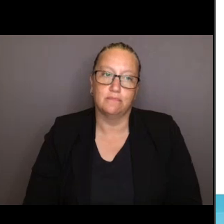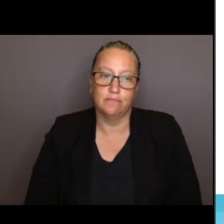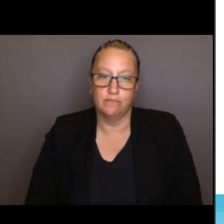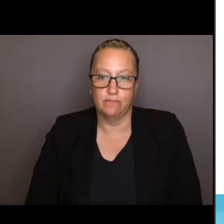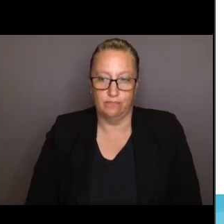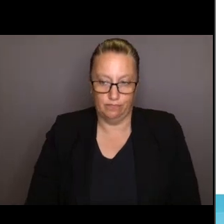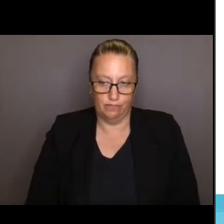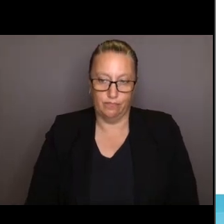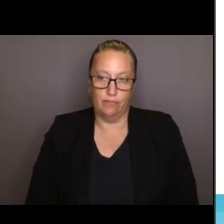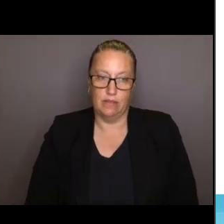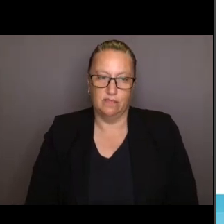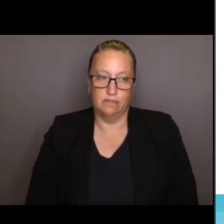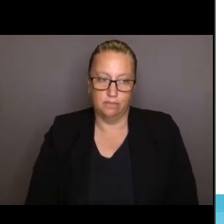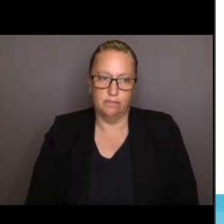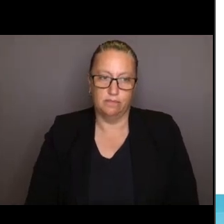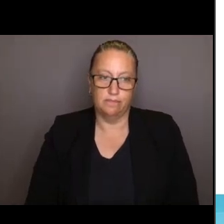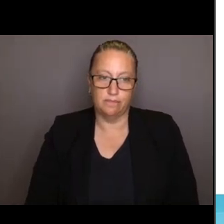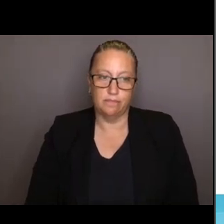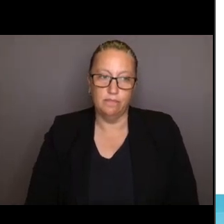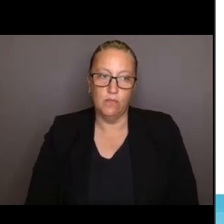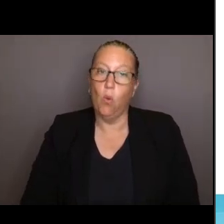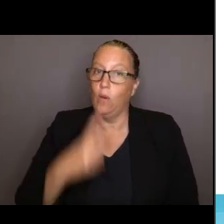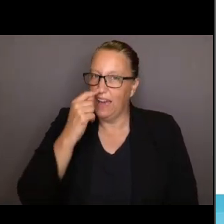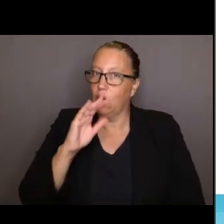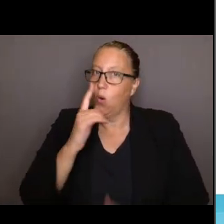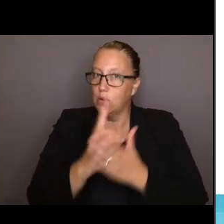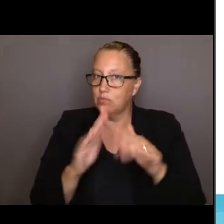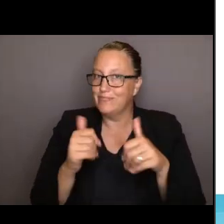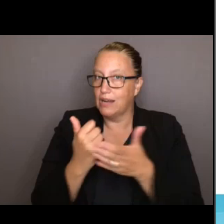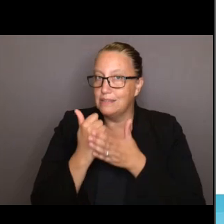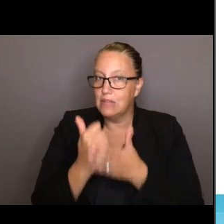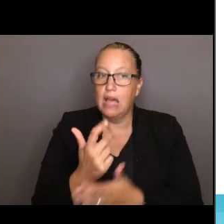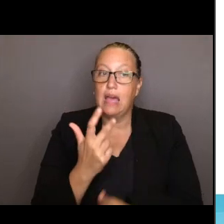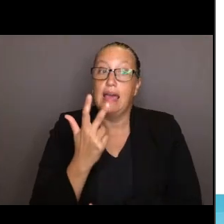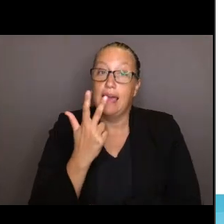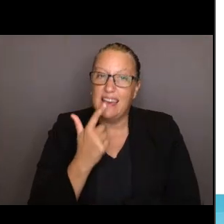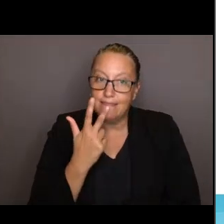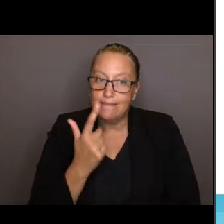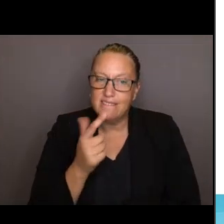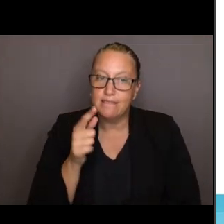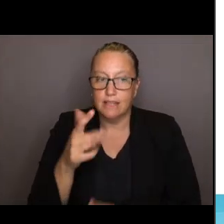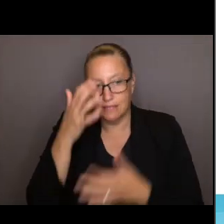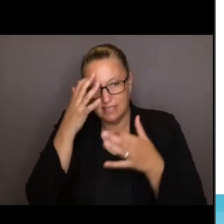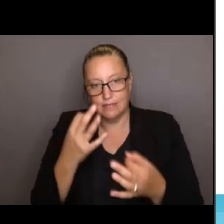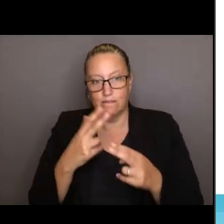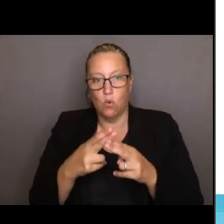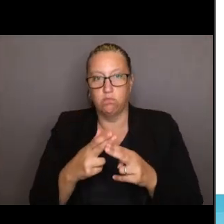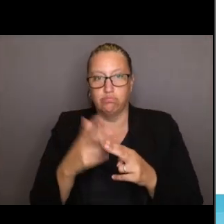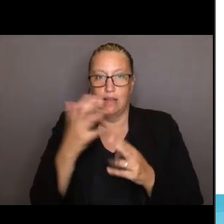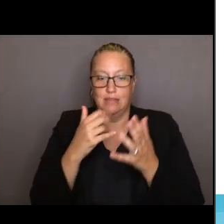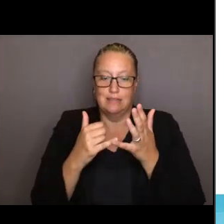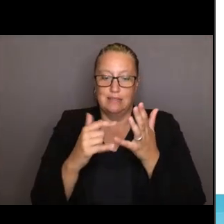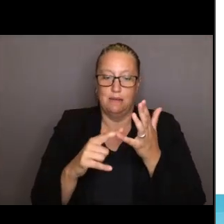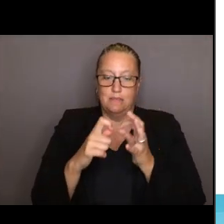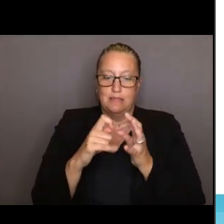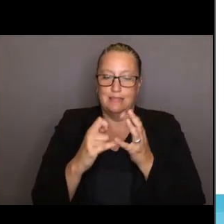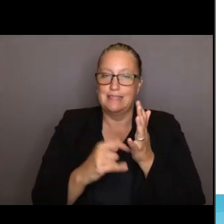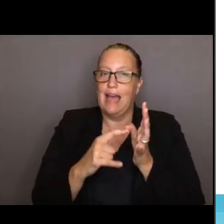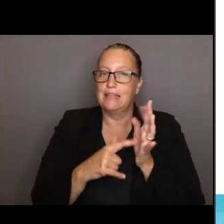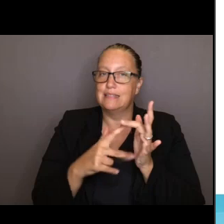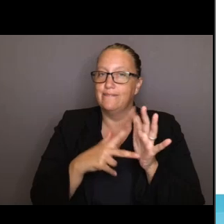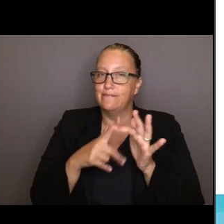guideline. Assistance can only be provided if the finding relates to a determination of the substantive proceeding.